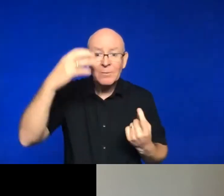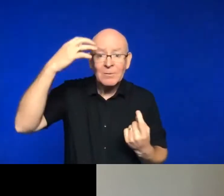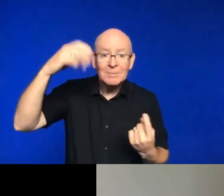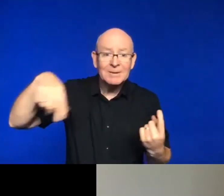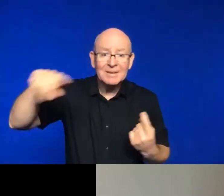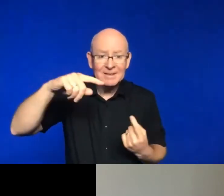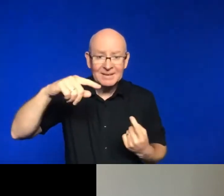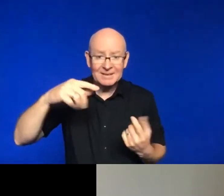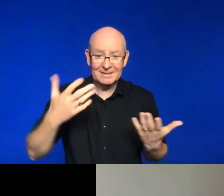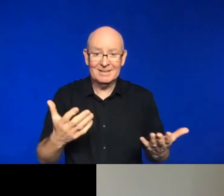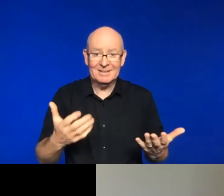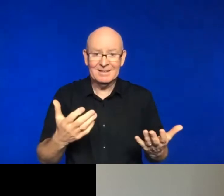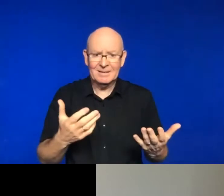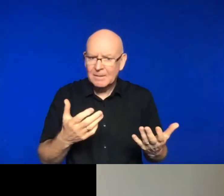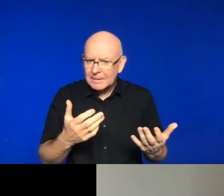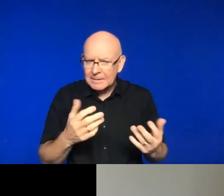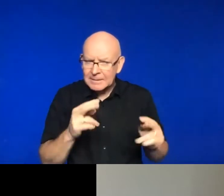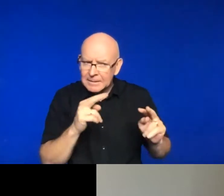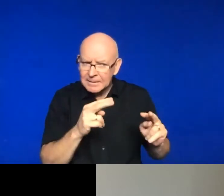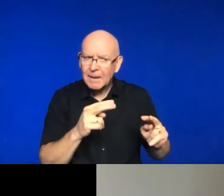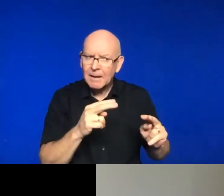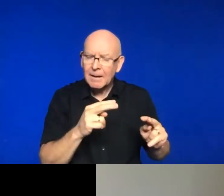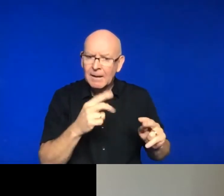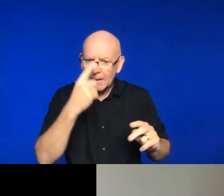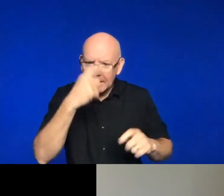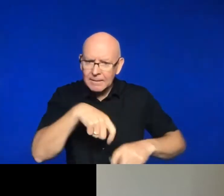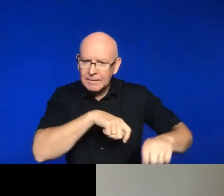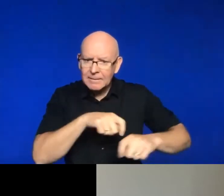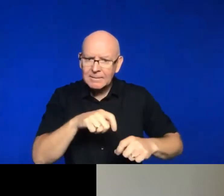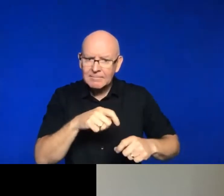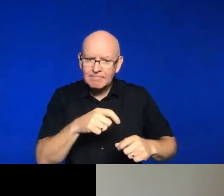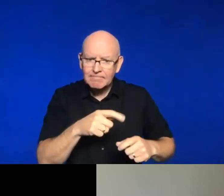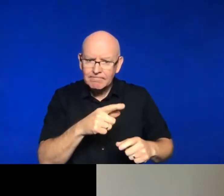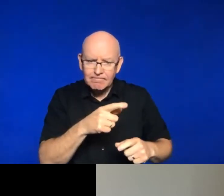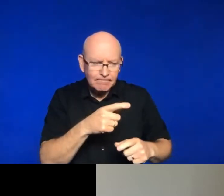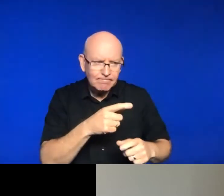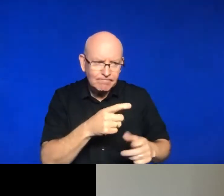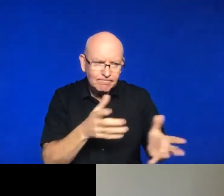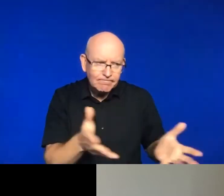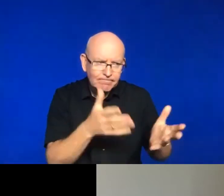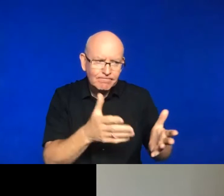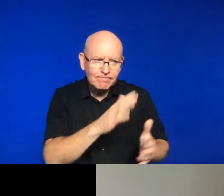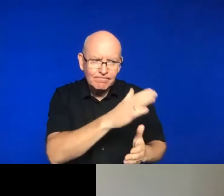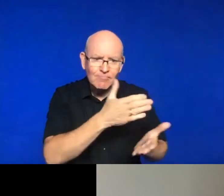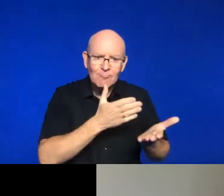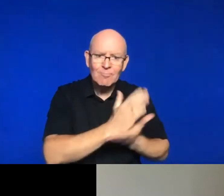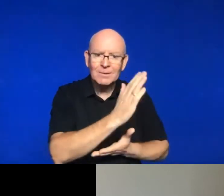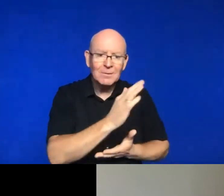general, and certainly the rights on sexual and reproductive health and actions that are